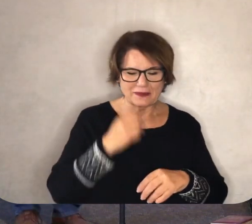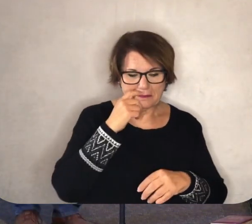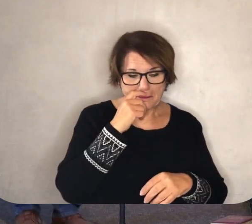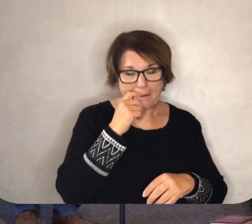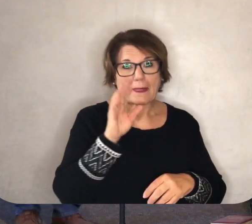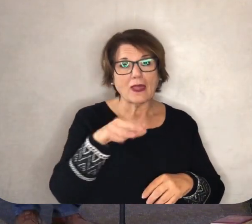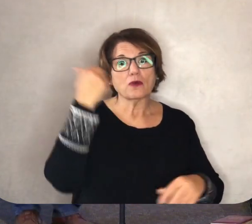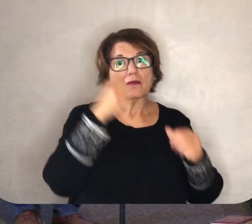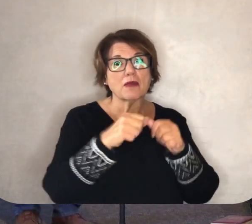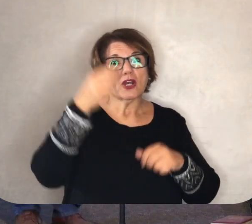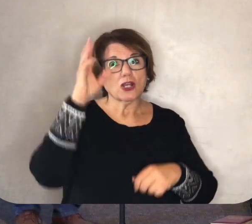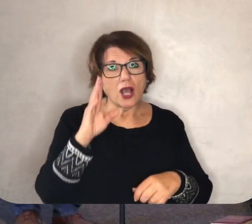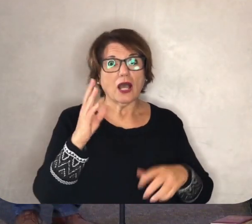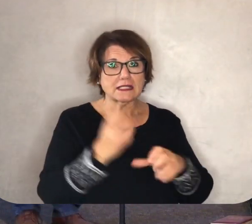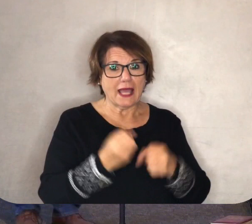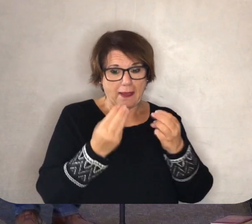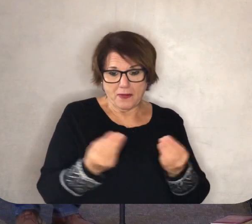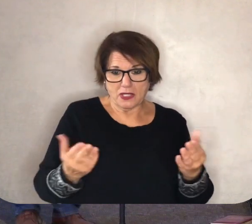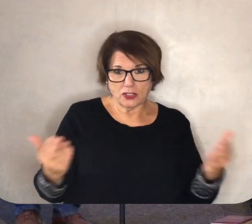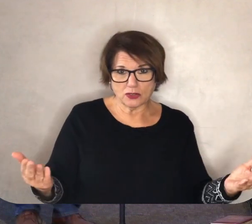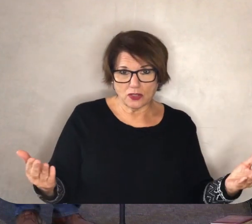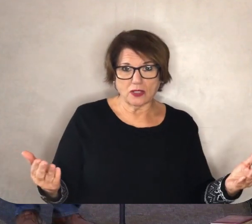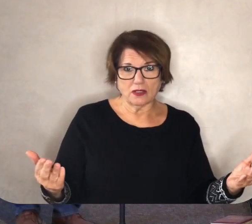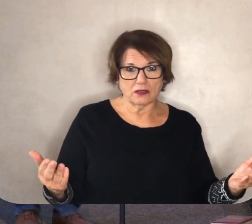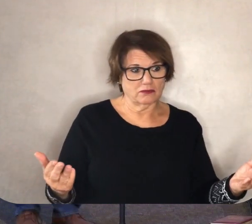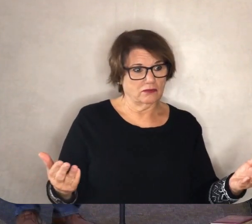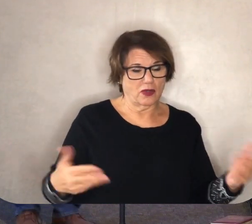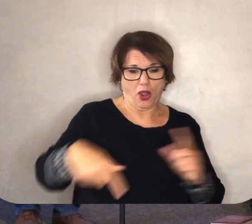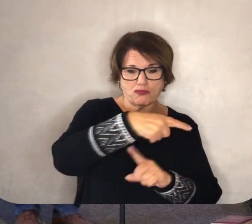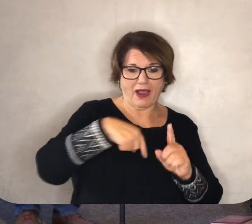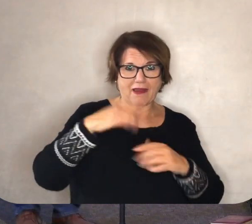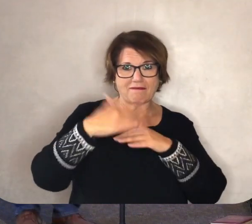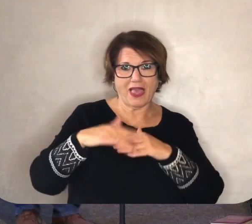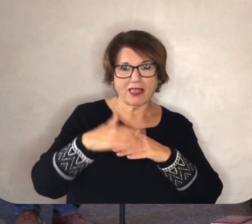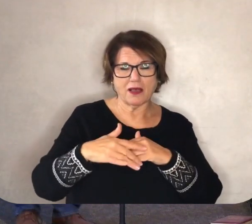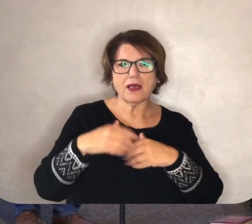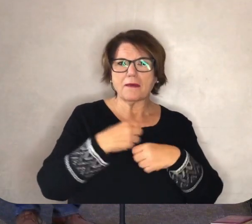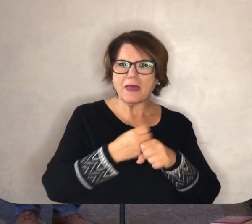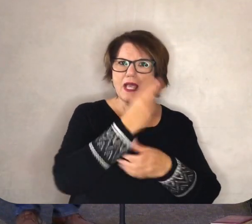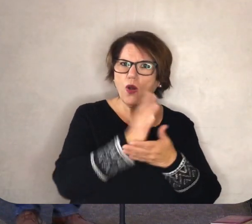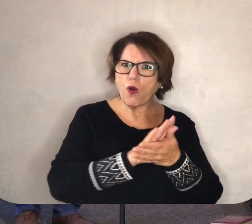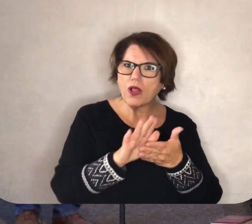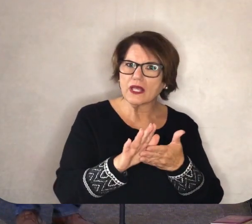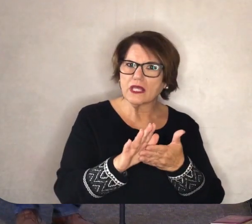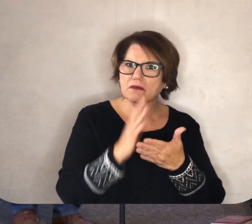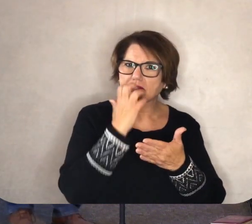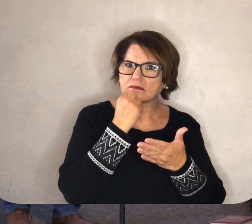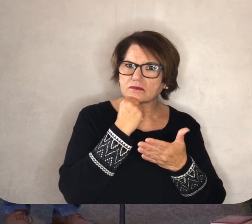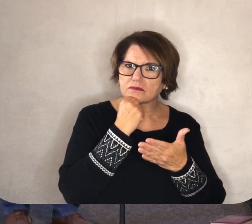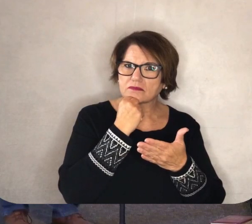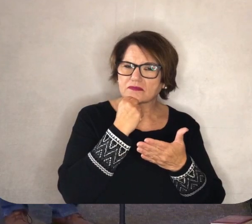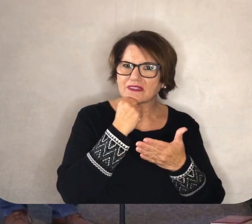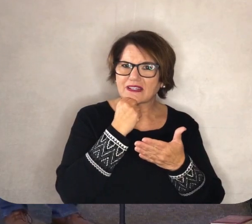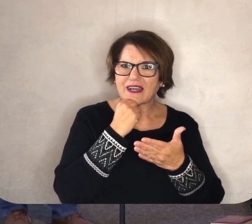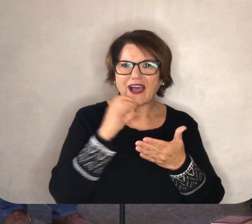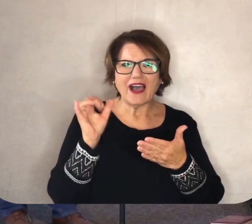that God is able to take the material that lies at hand, that is available, and make it holy. Just like he took a